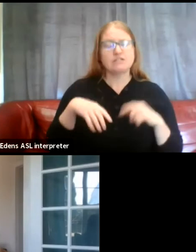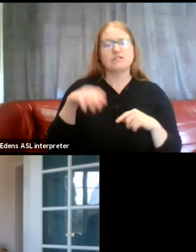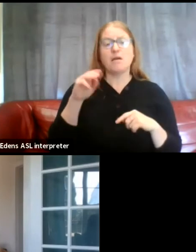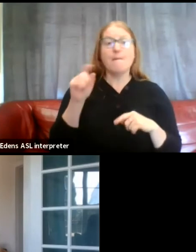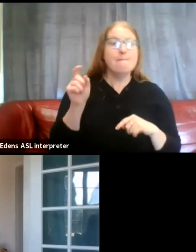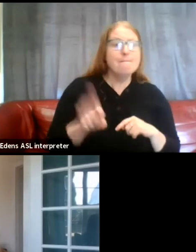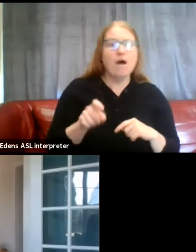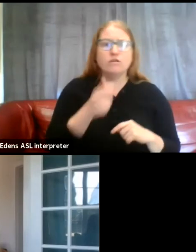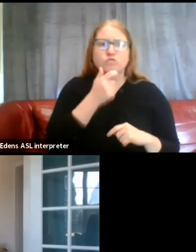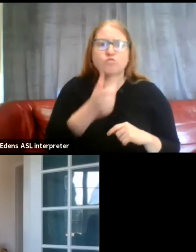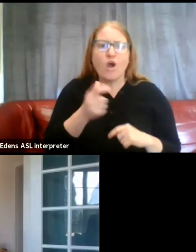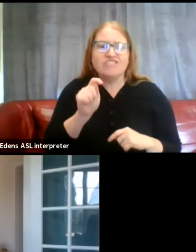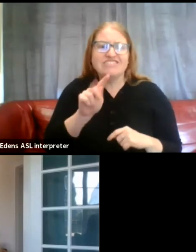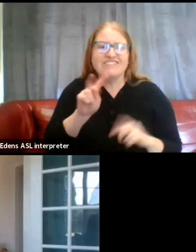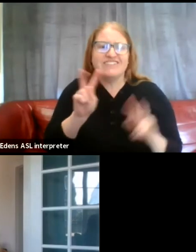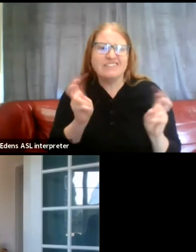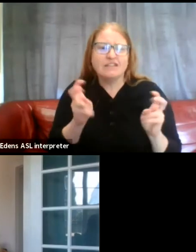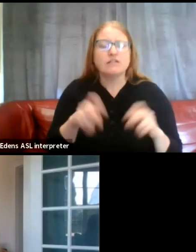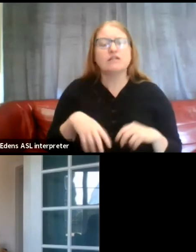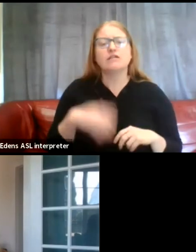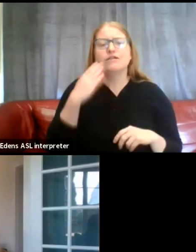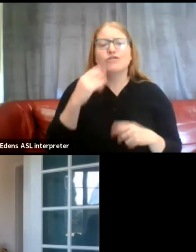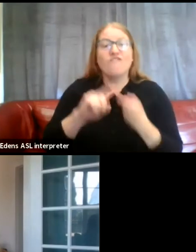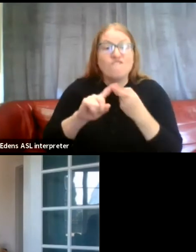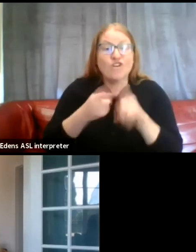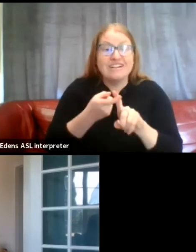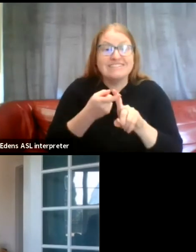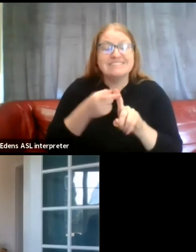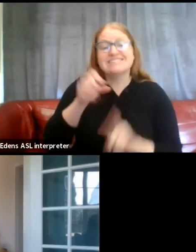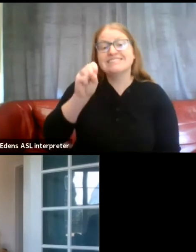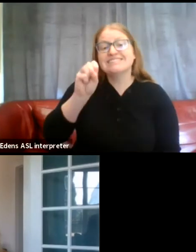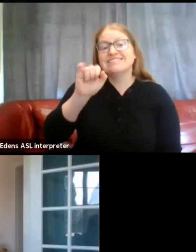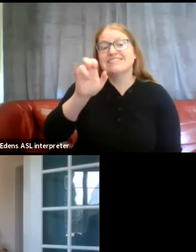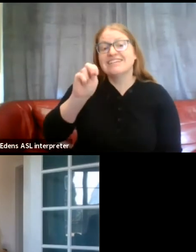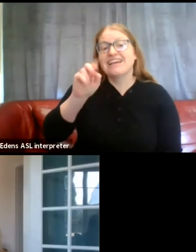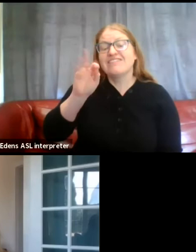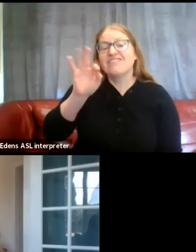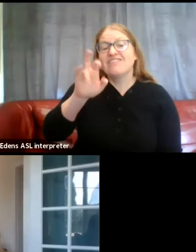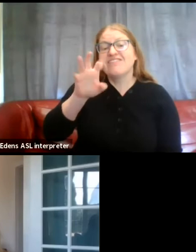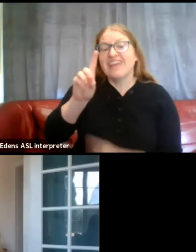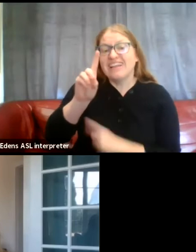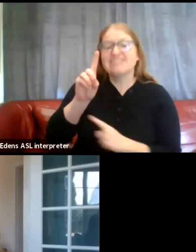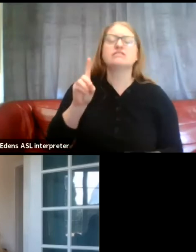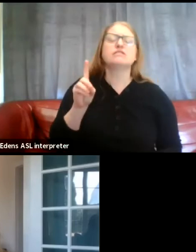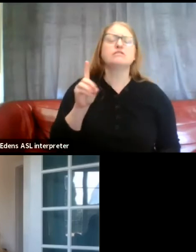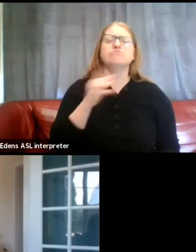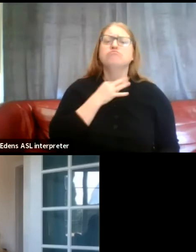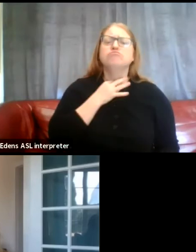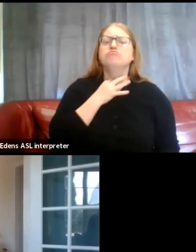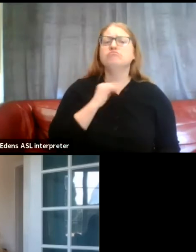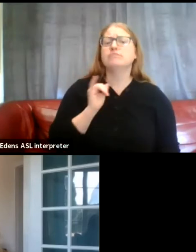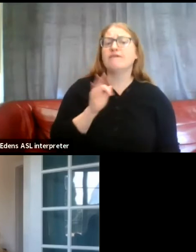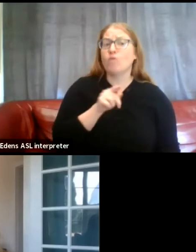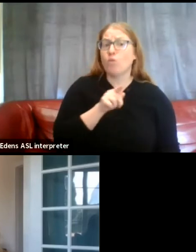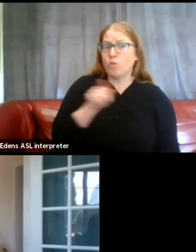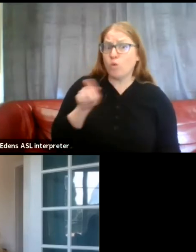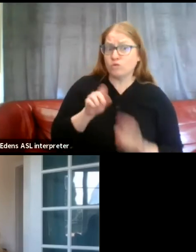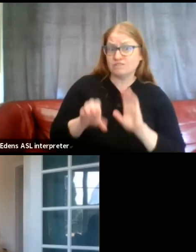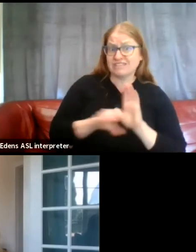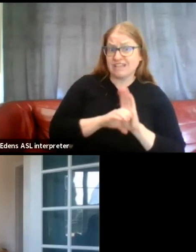like Friends and Seinfeld, I do have this question, like, if those characters had been more